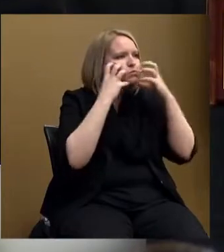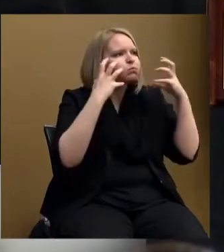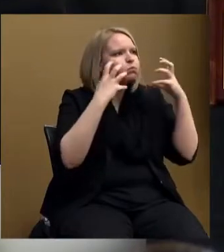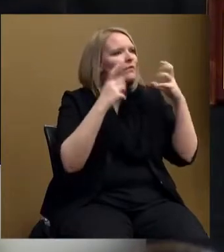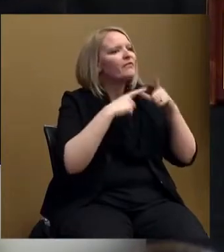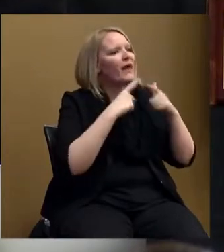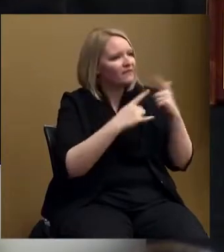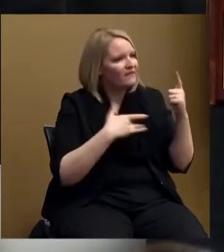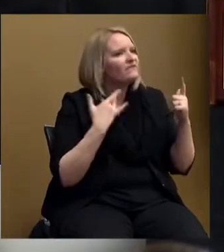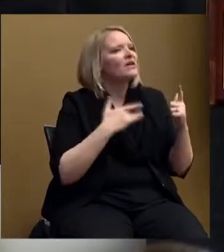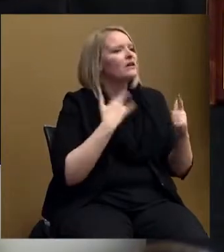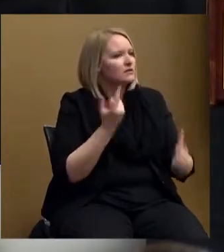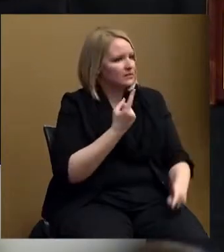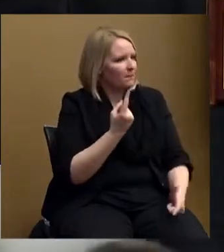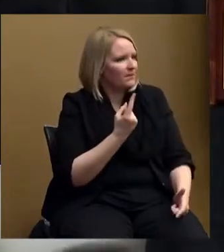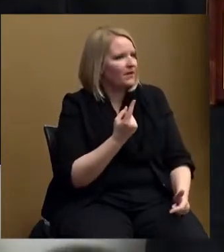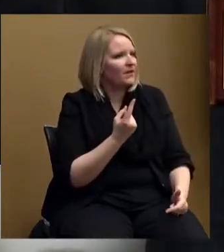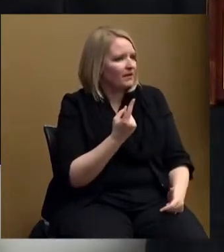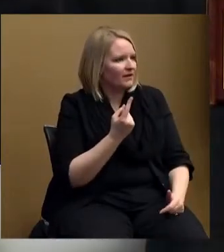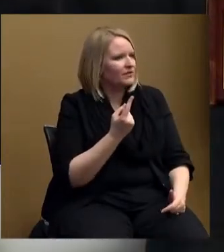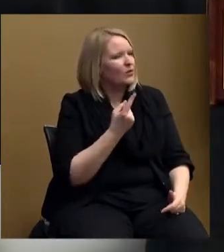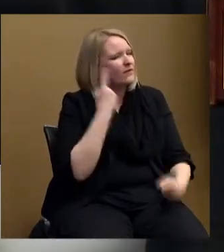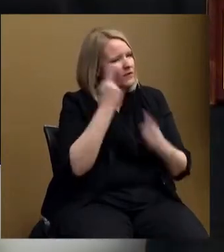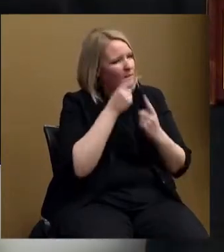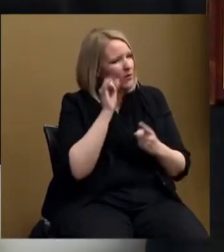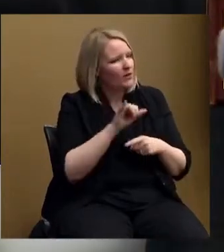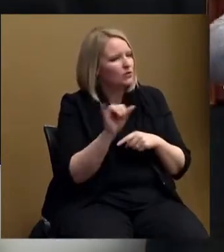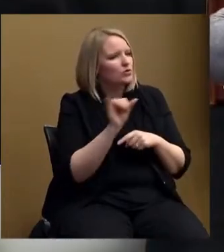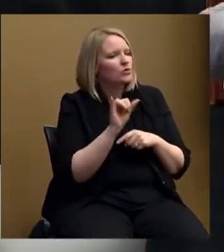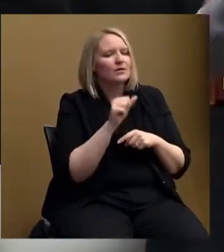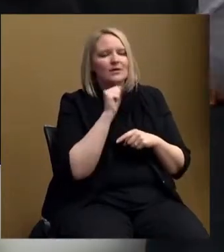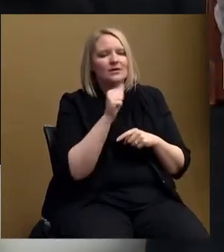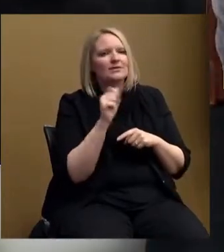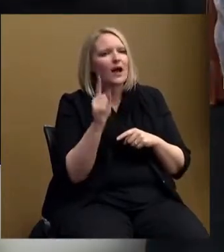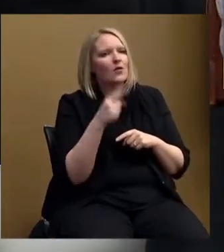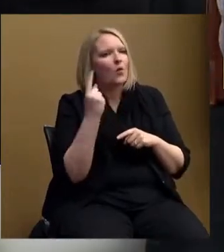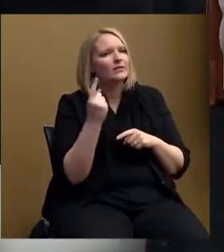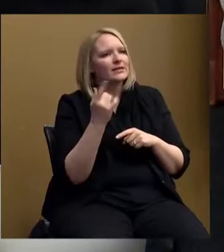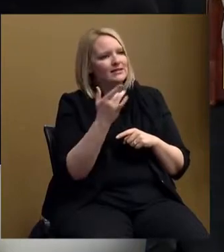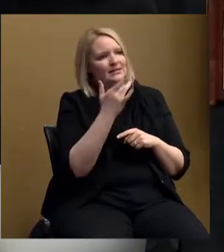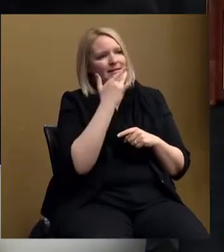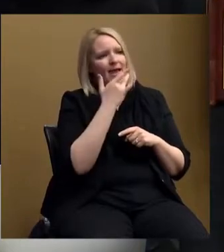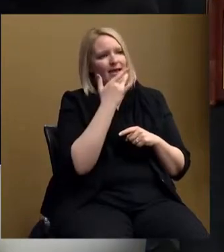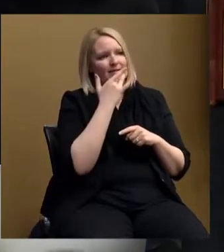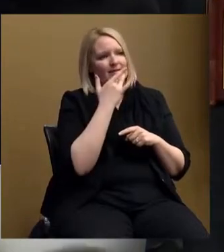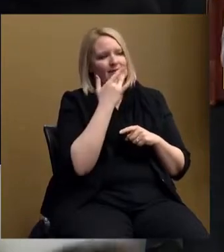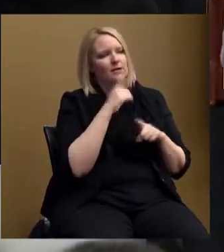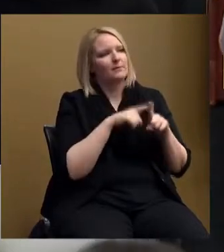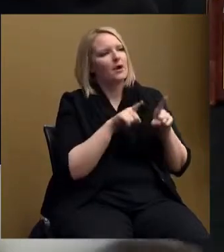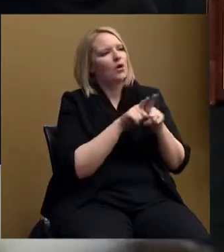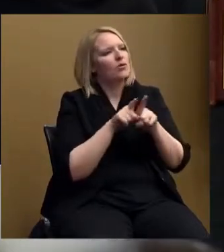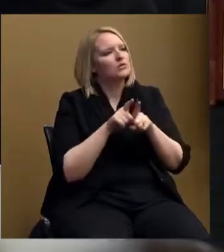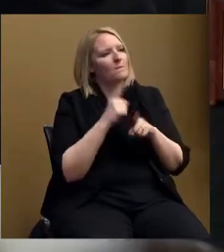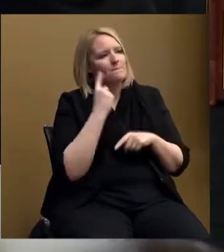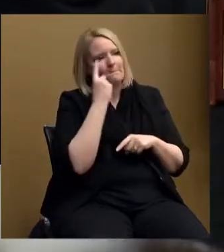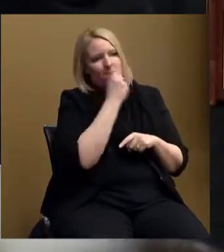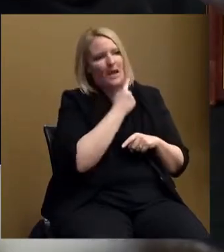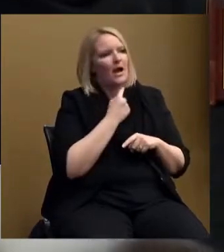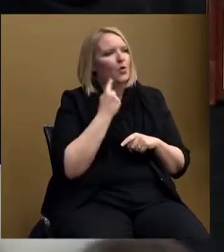chipmunked, right? So think about things like that as well. It's not only taste in gustatory, it's also that